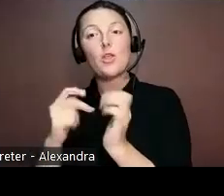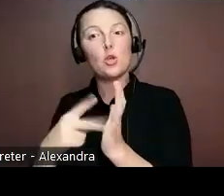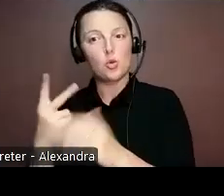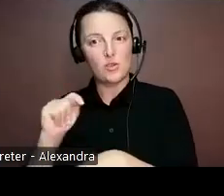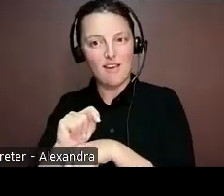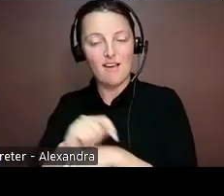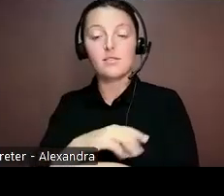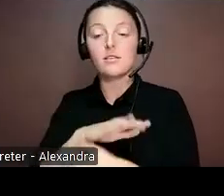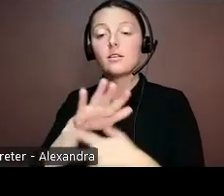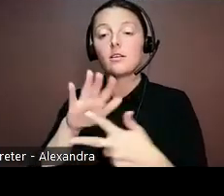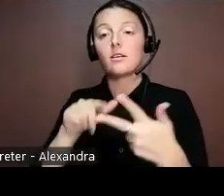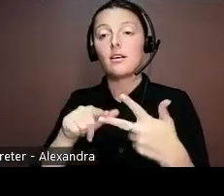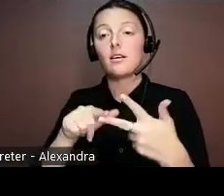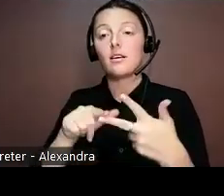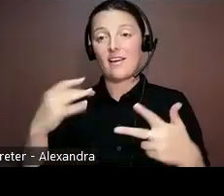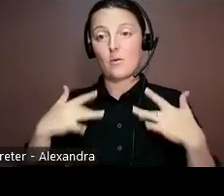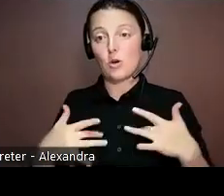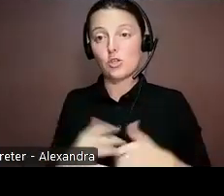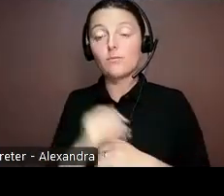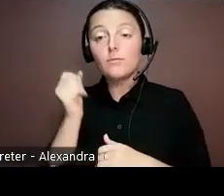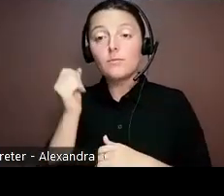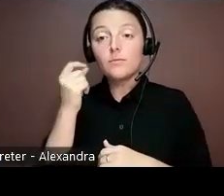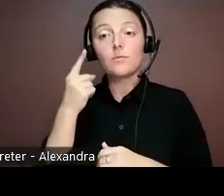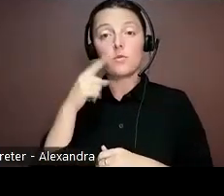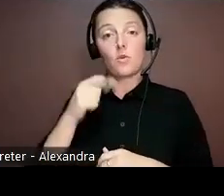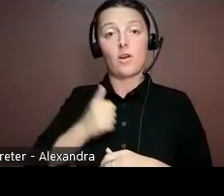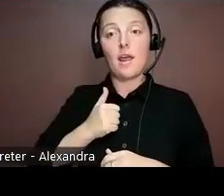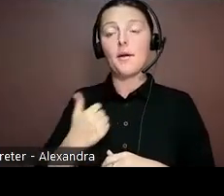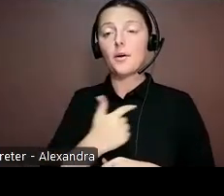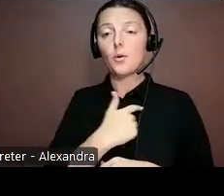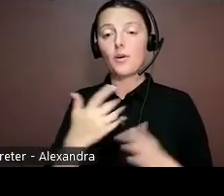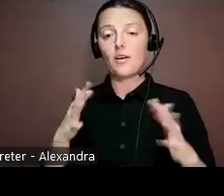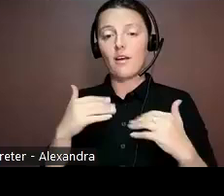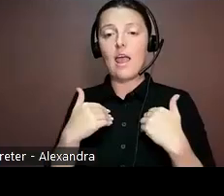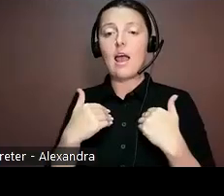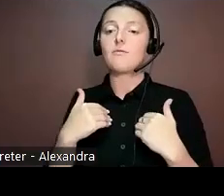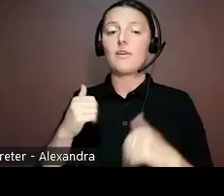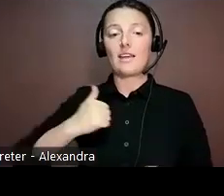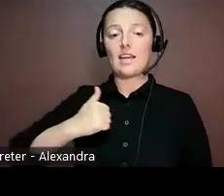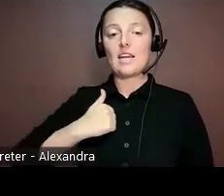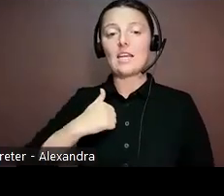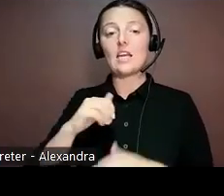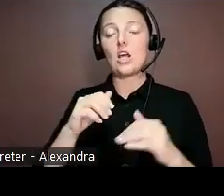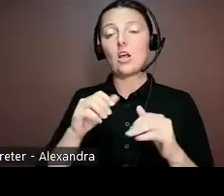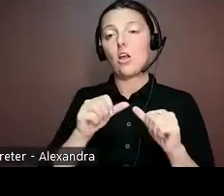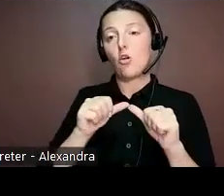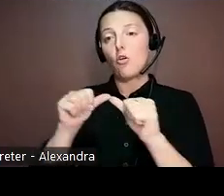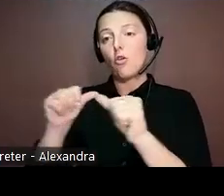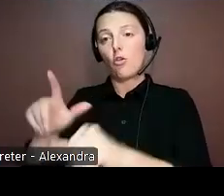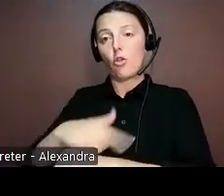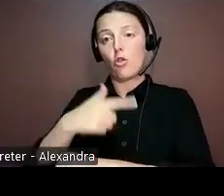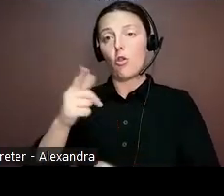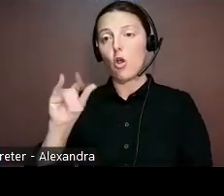Some work was done in Canada. We have the Canadian Longitudinal Study on Aging. This has been going on actually